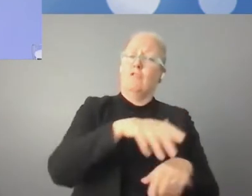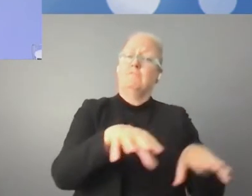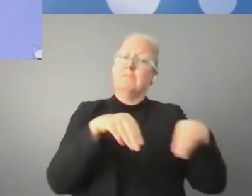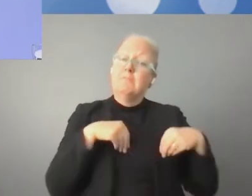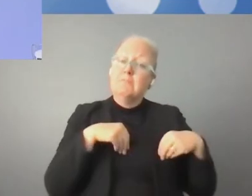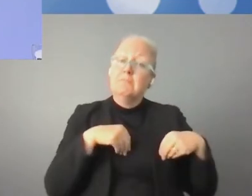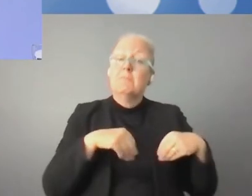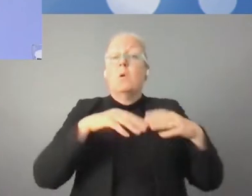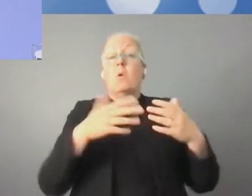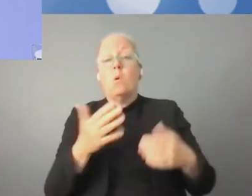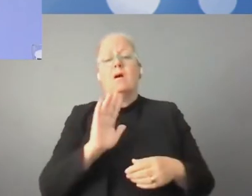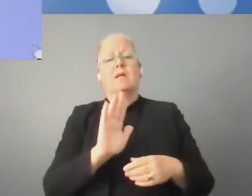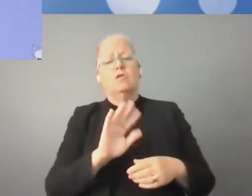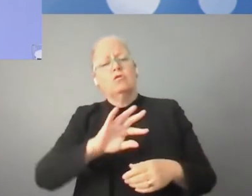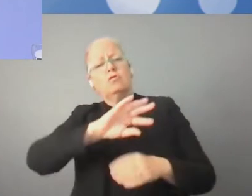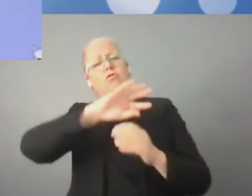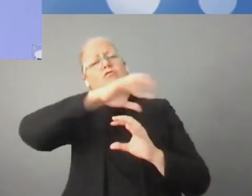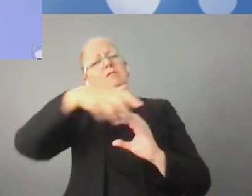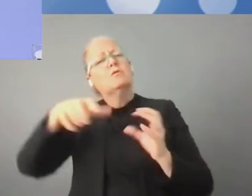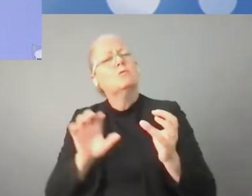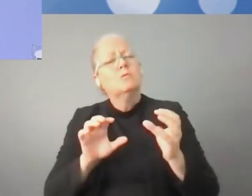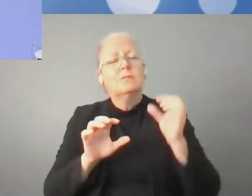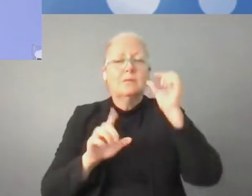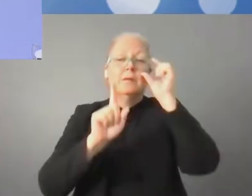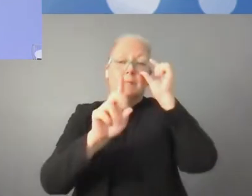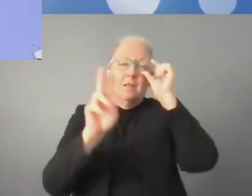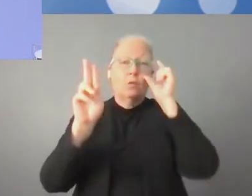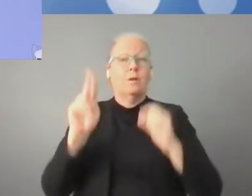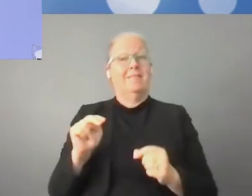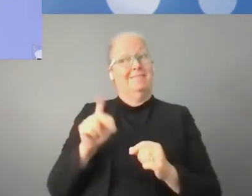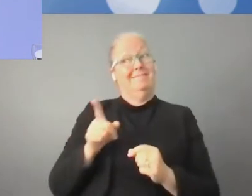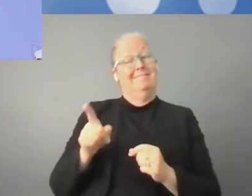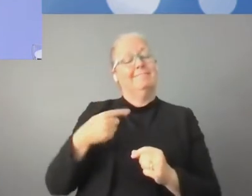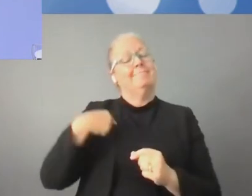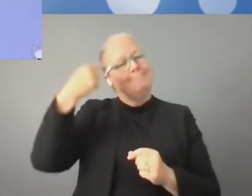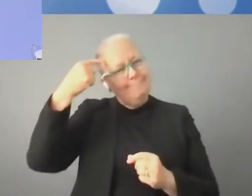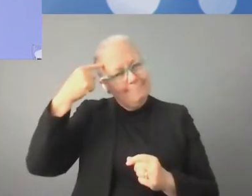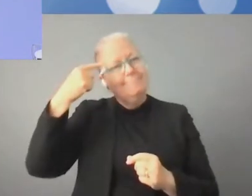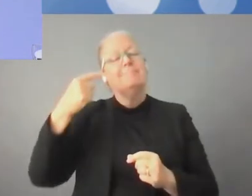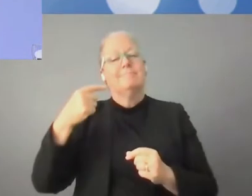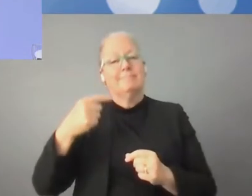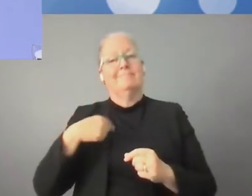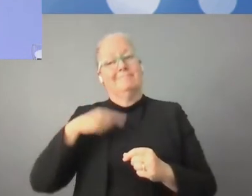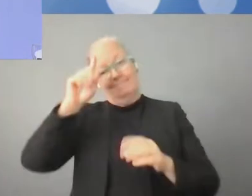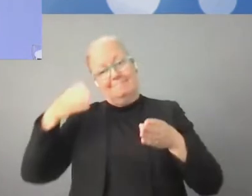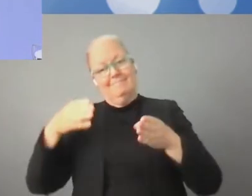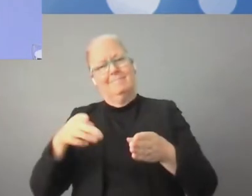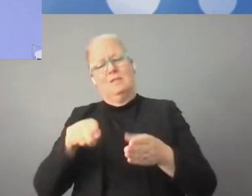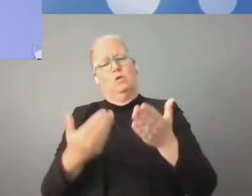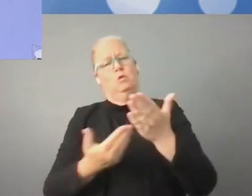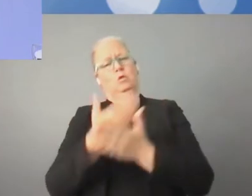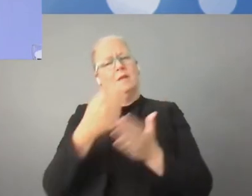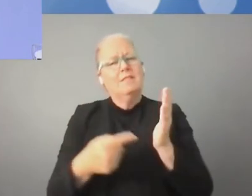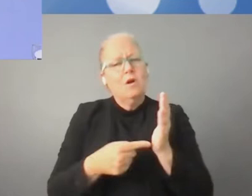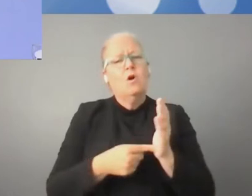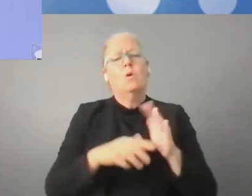level but we believe as un that the area we are talking about new technology the internet calls